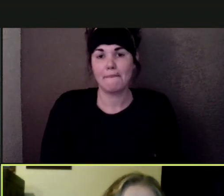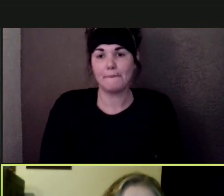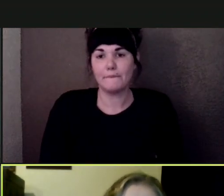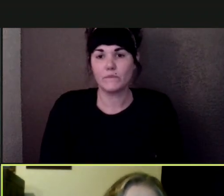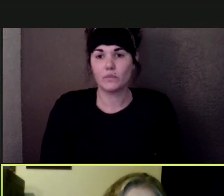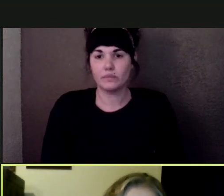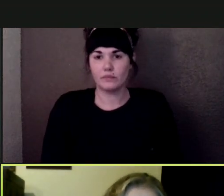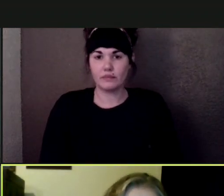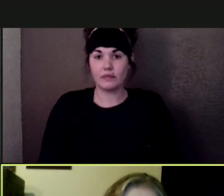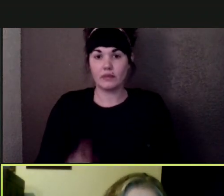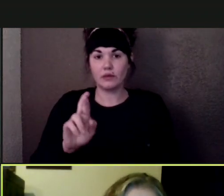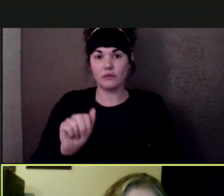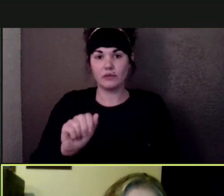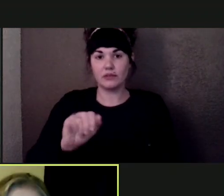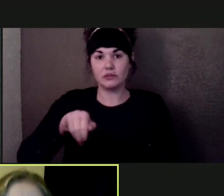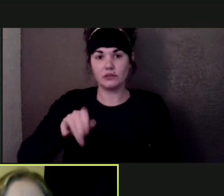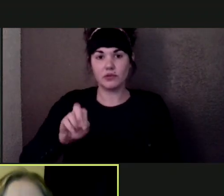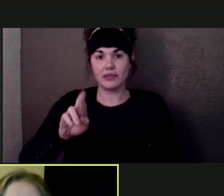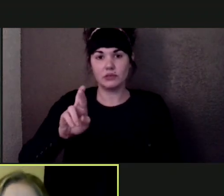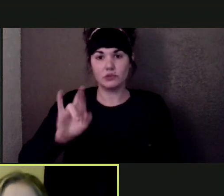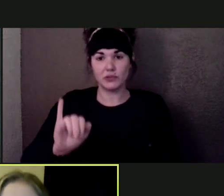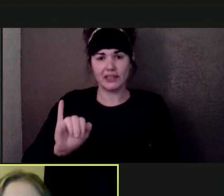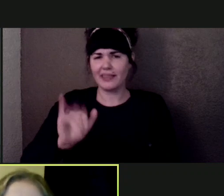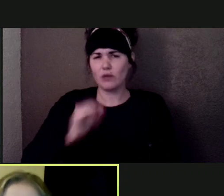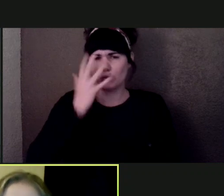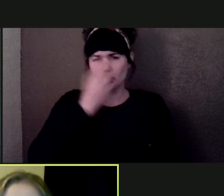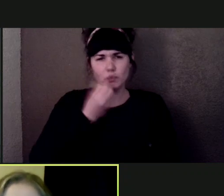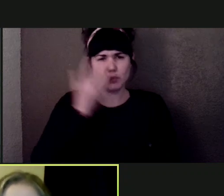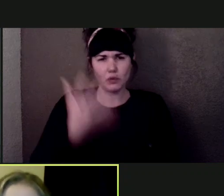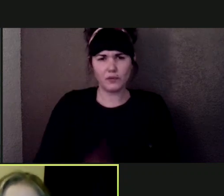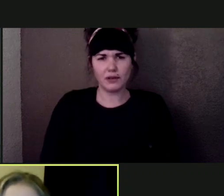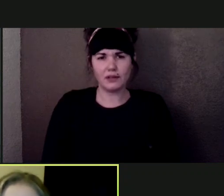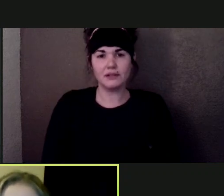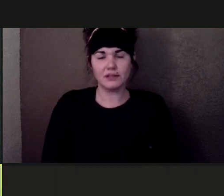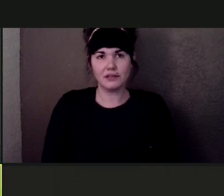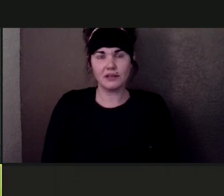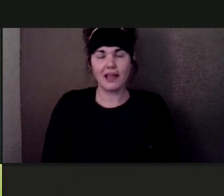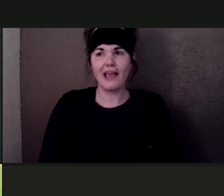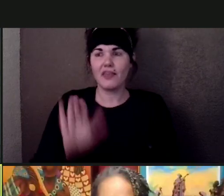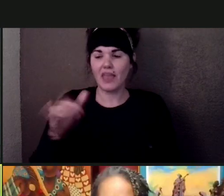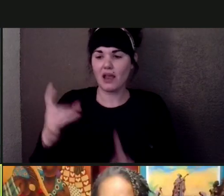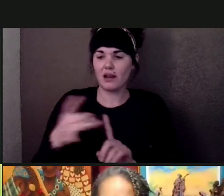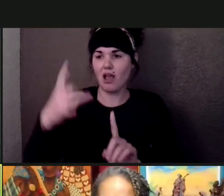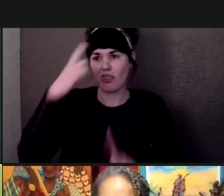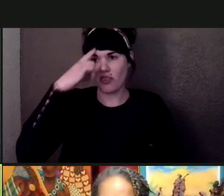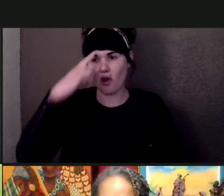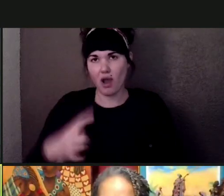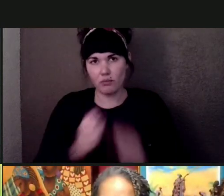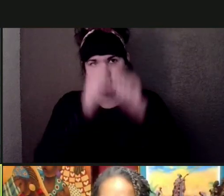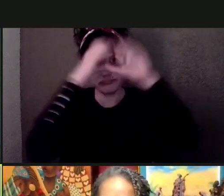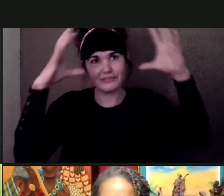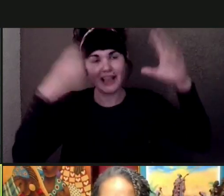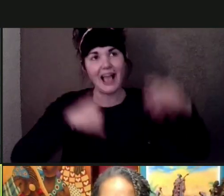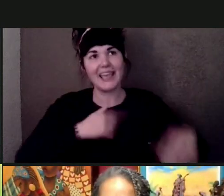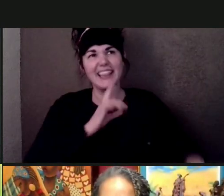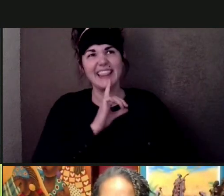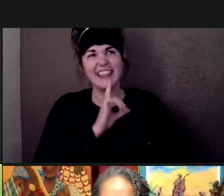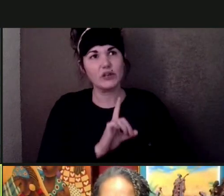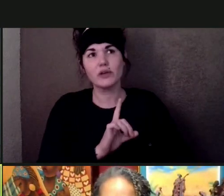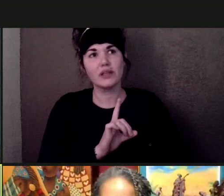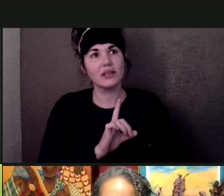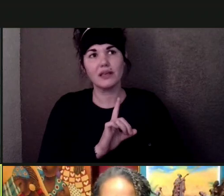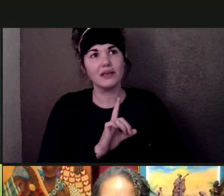That was so beautiful. Um, and you just made me think about, um, I literally would not have been